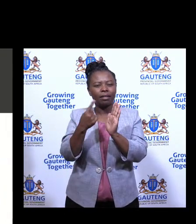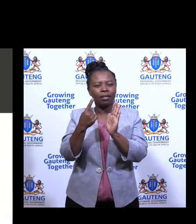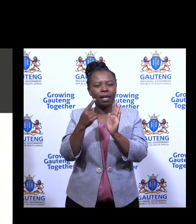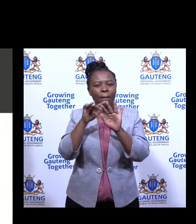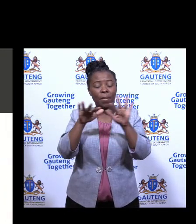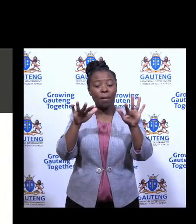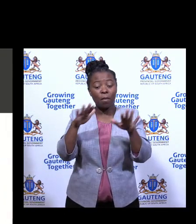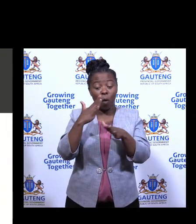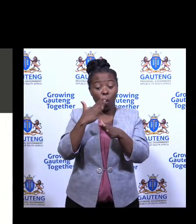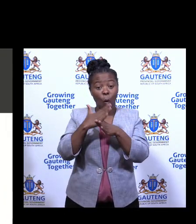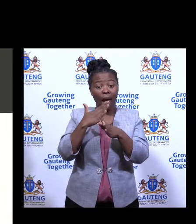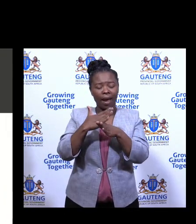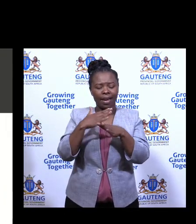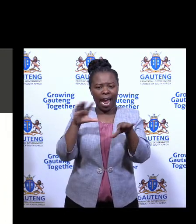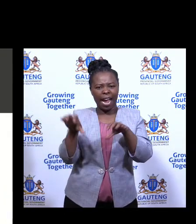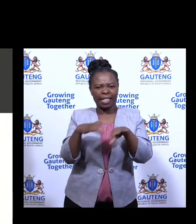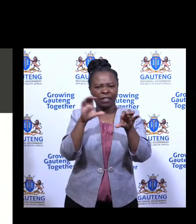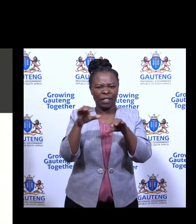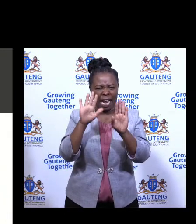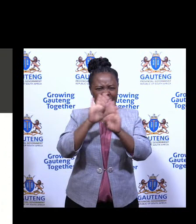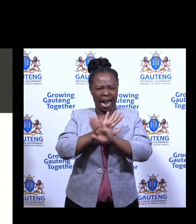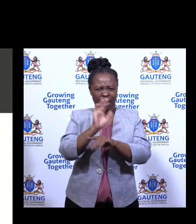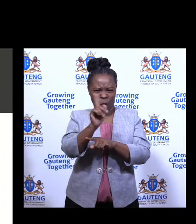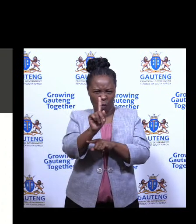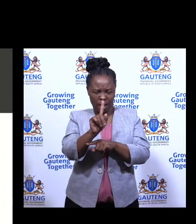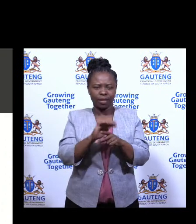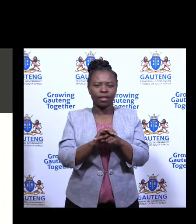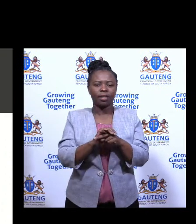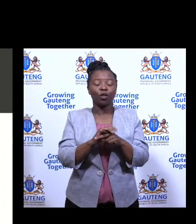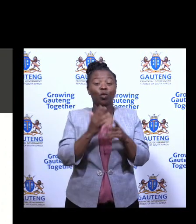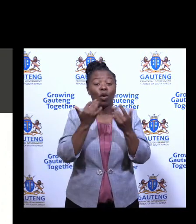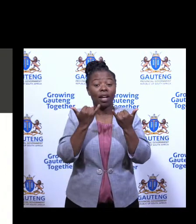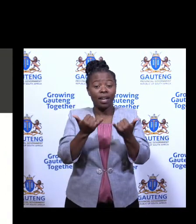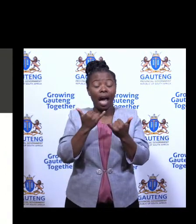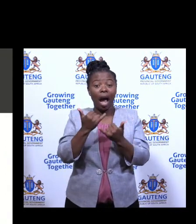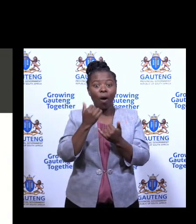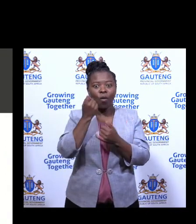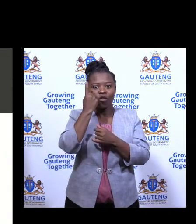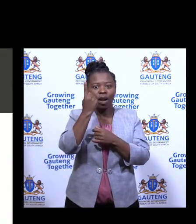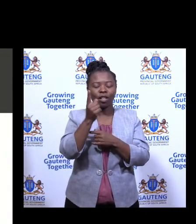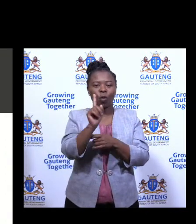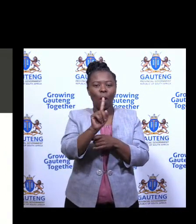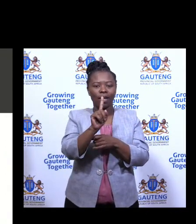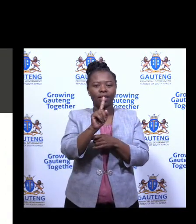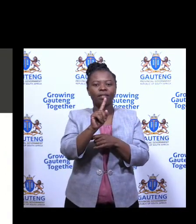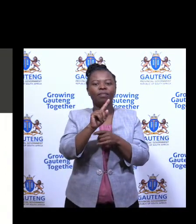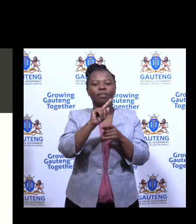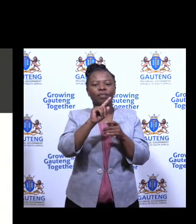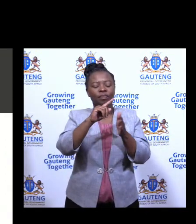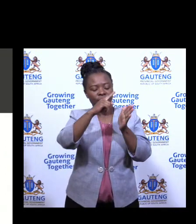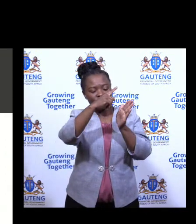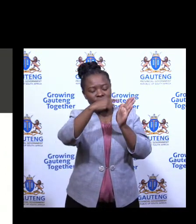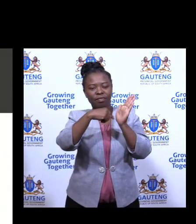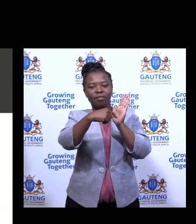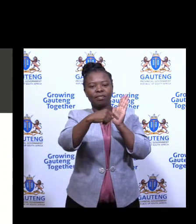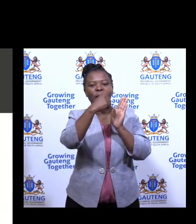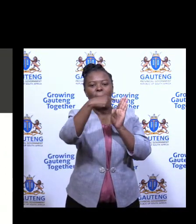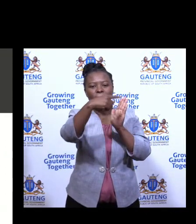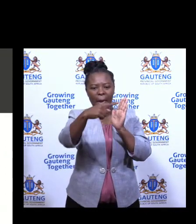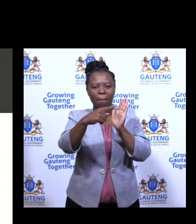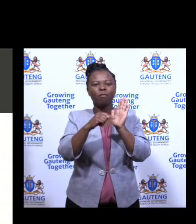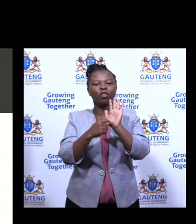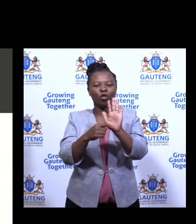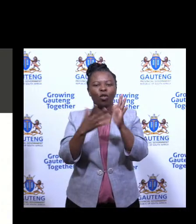activity and changes in economic activity are. And what we've noticed from that, we've shared two maps with you on the slides. The first on the left-hand